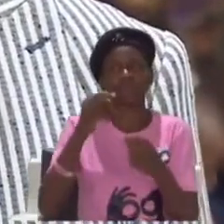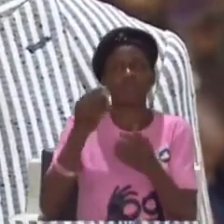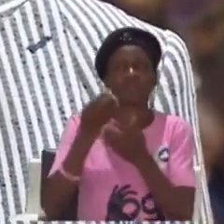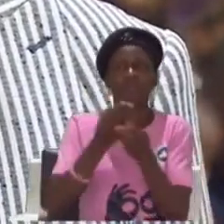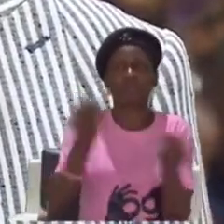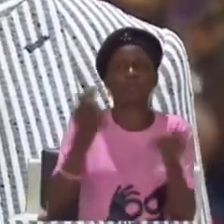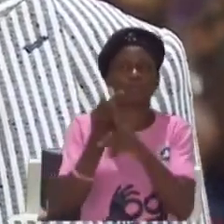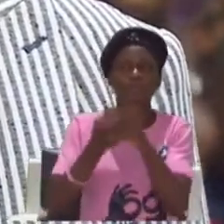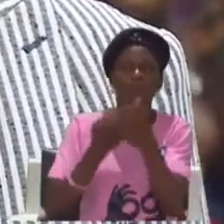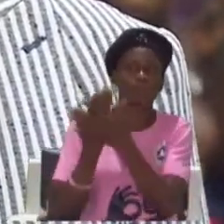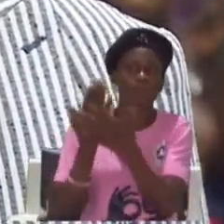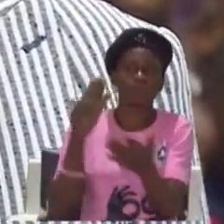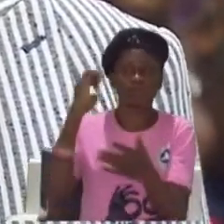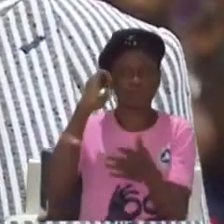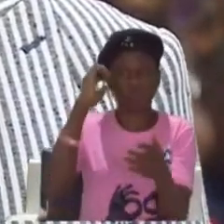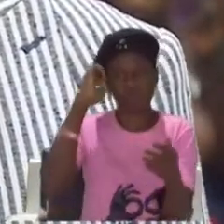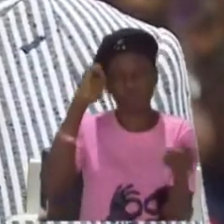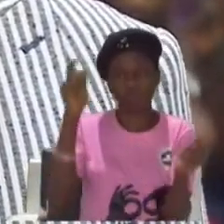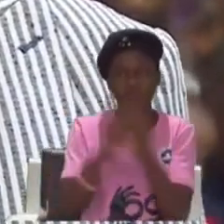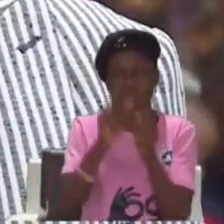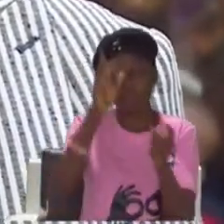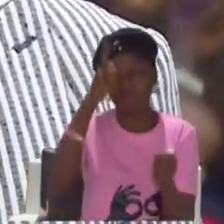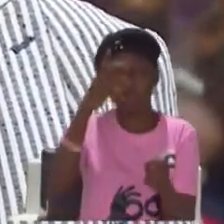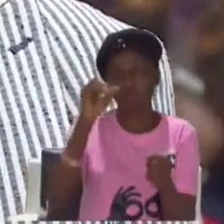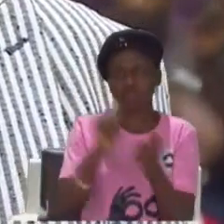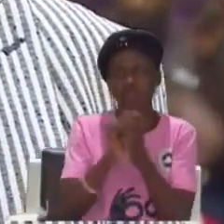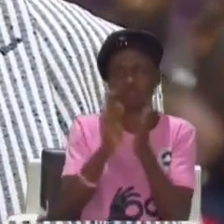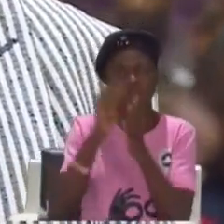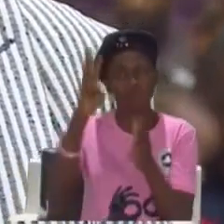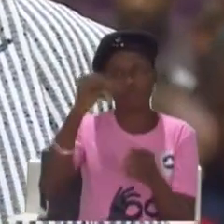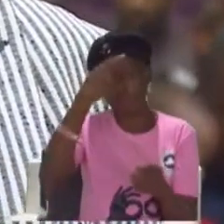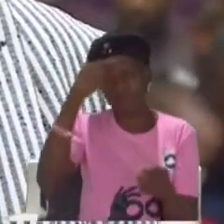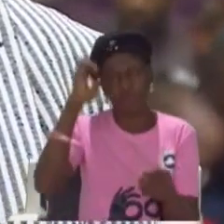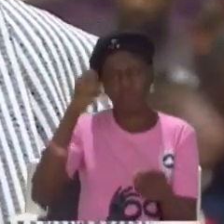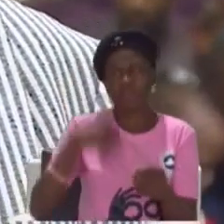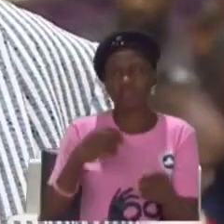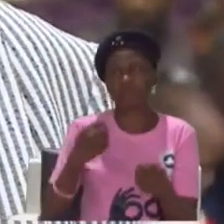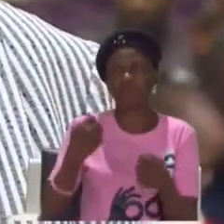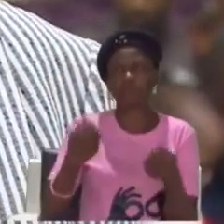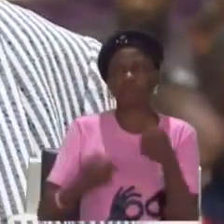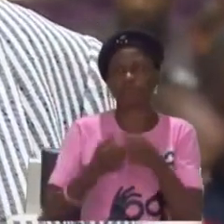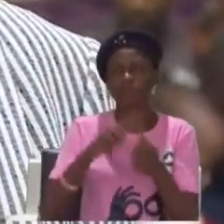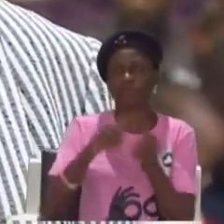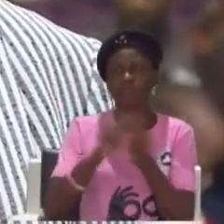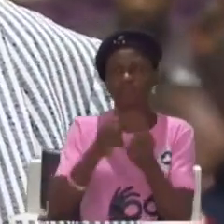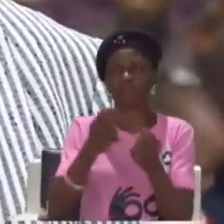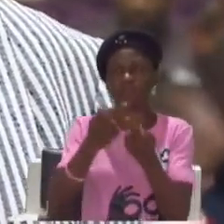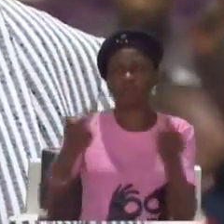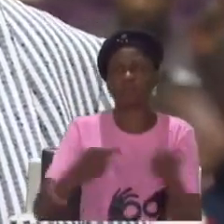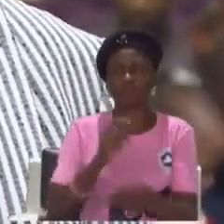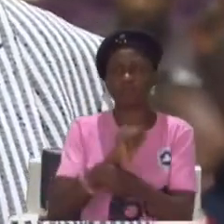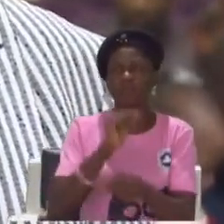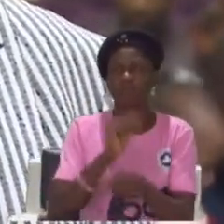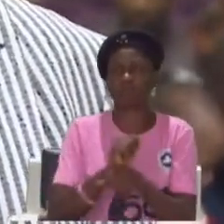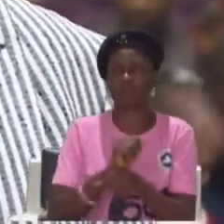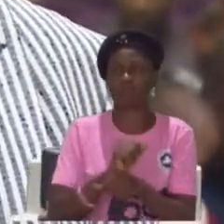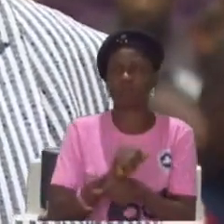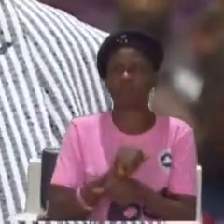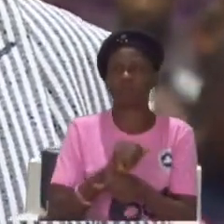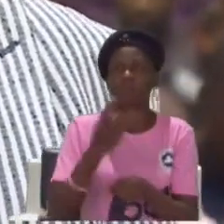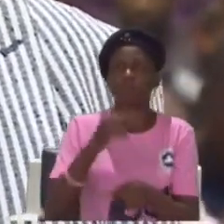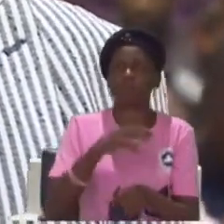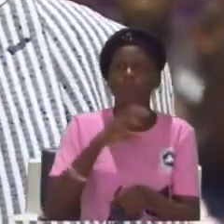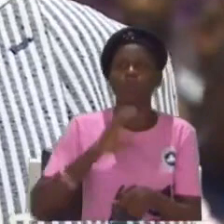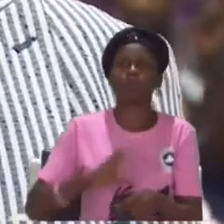ago, I met Daddy Gio, who prayed for me because I had challenges in my place of work. Apparently, the commissioner that